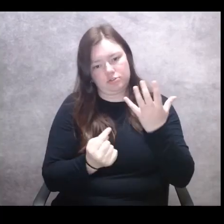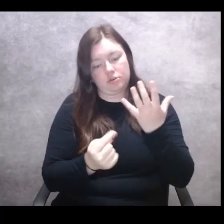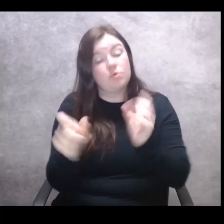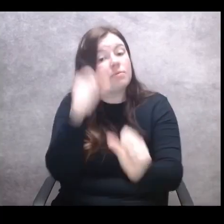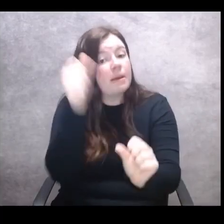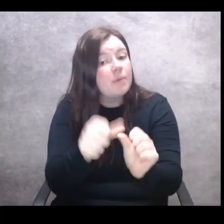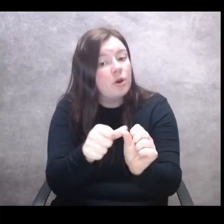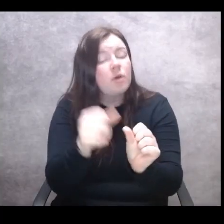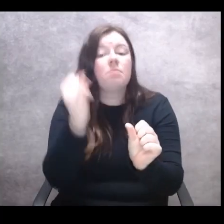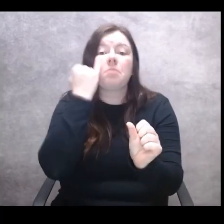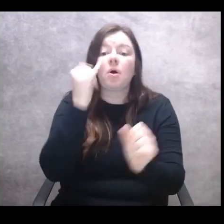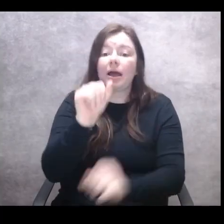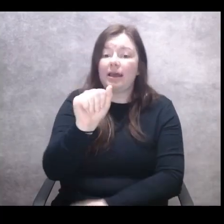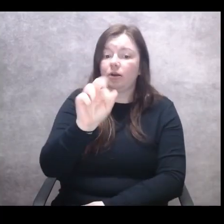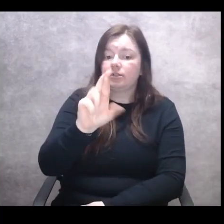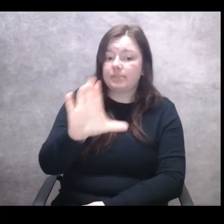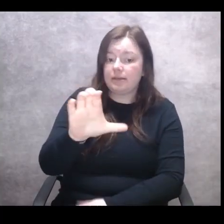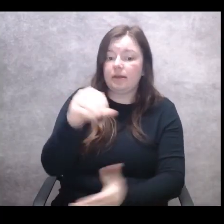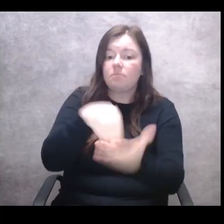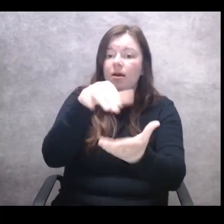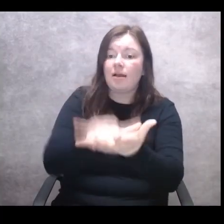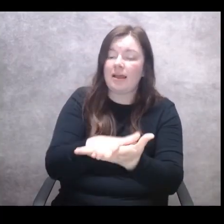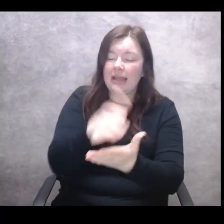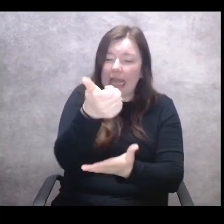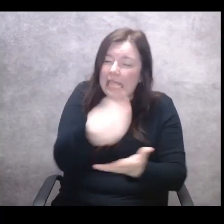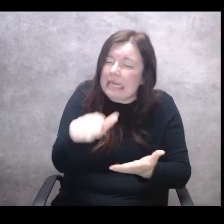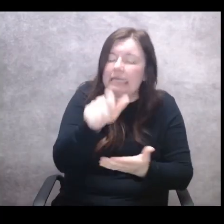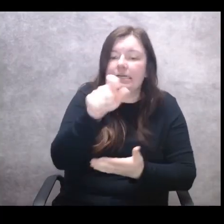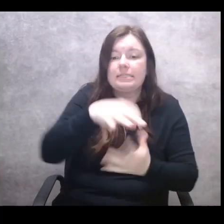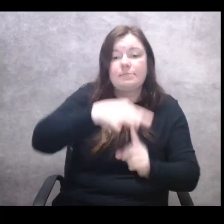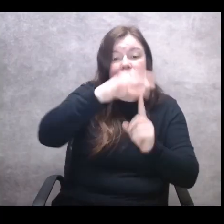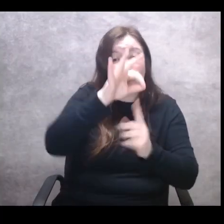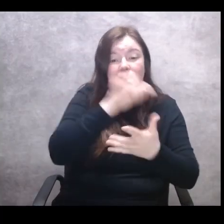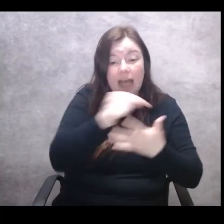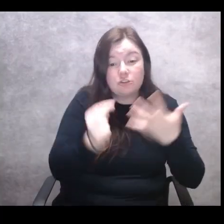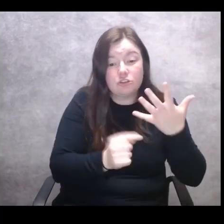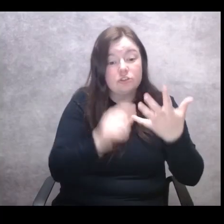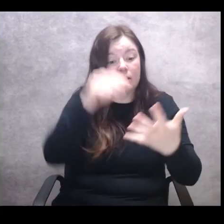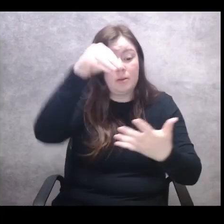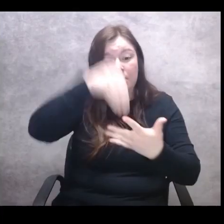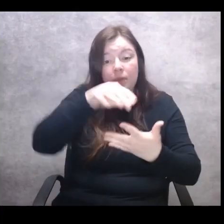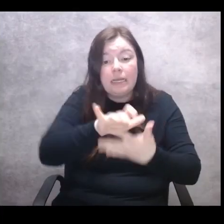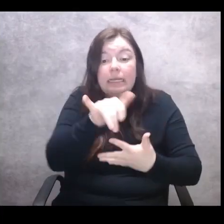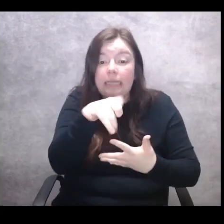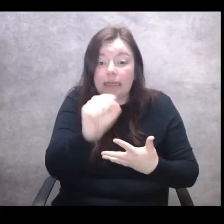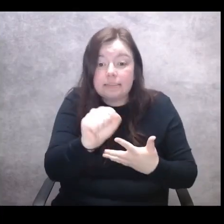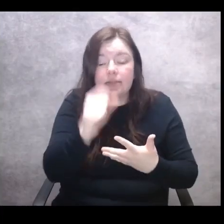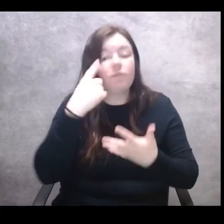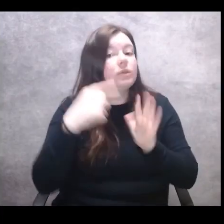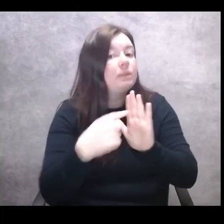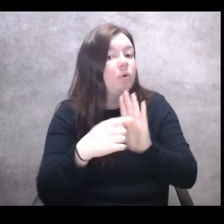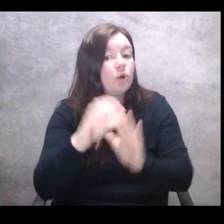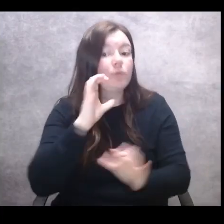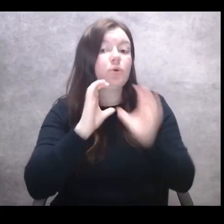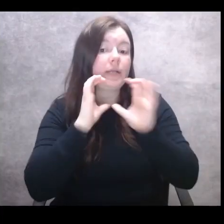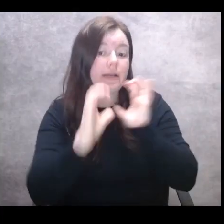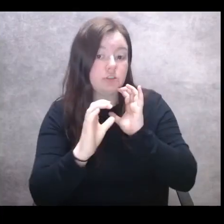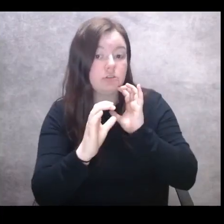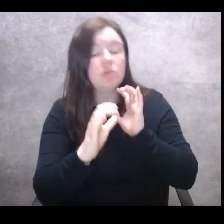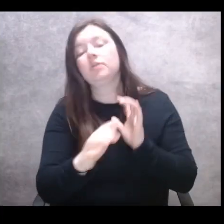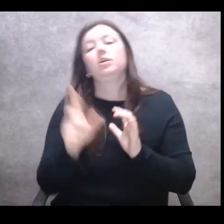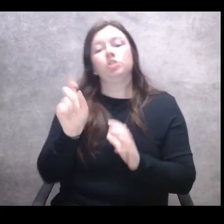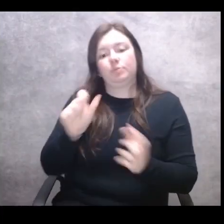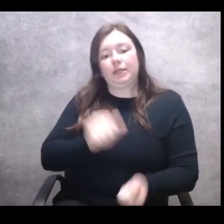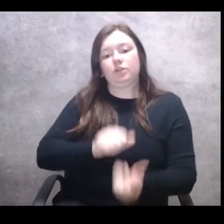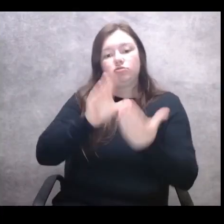factors. Remember, if the ARC marks any of the special factors yes, such as communication, it should